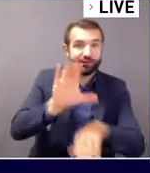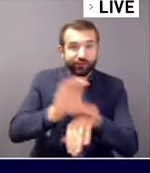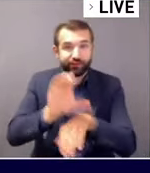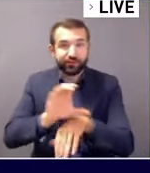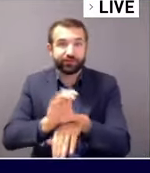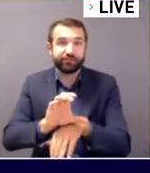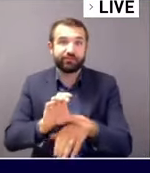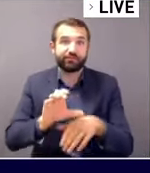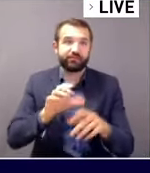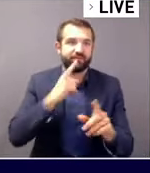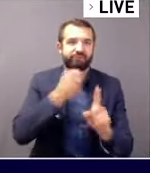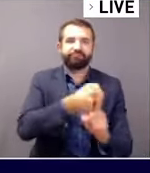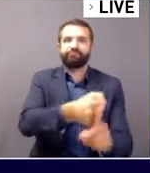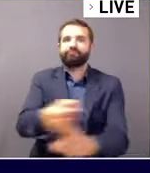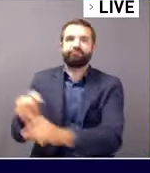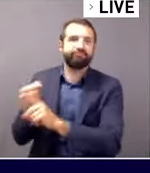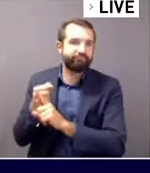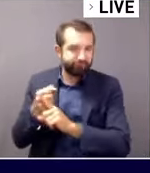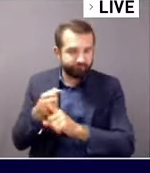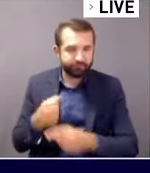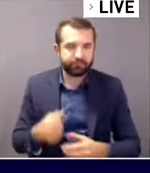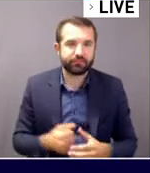churches.